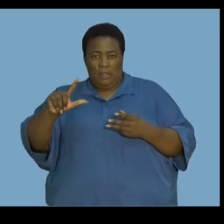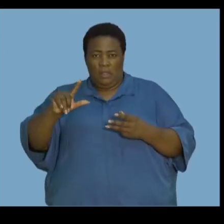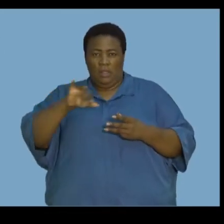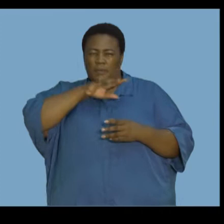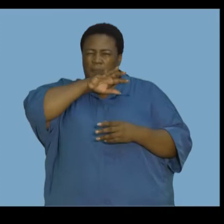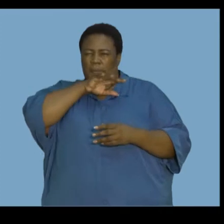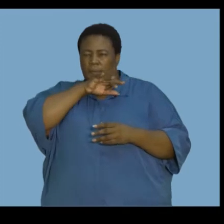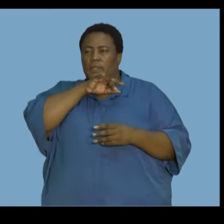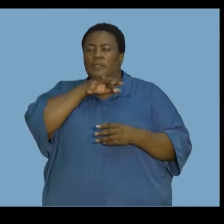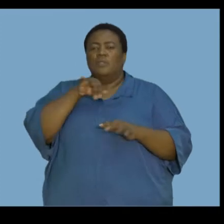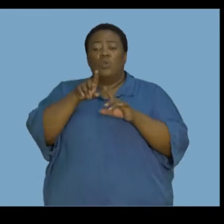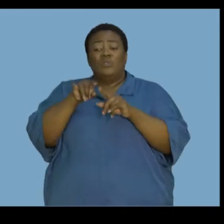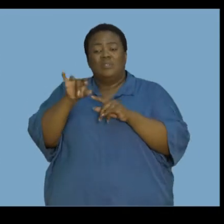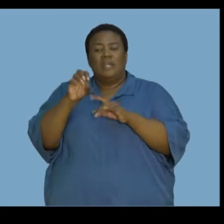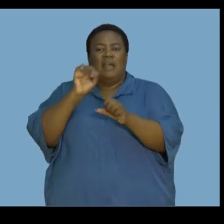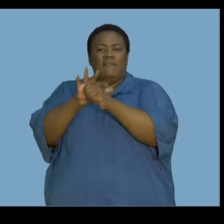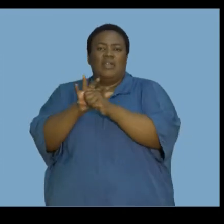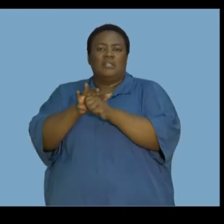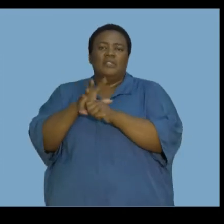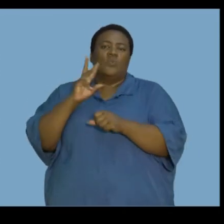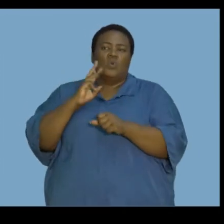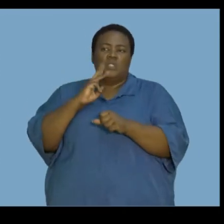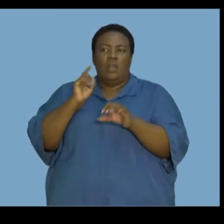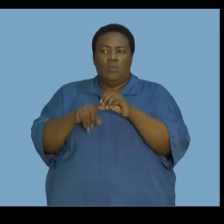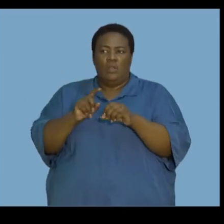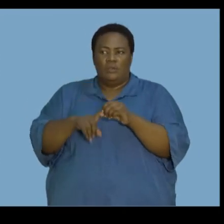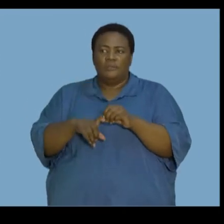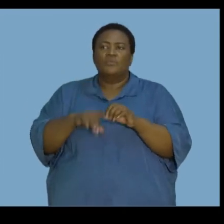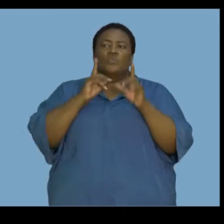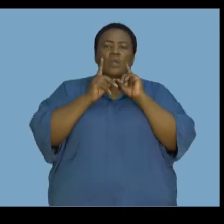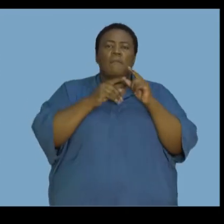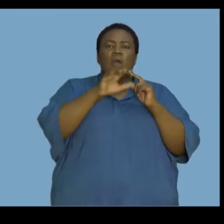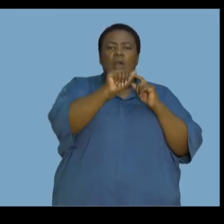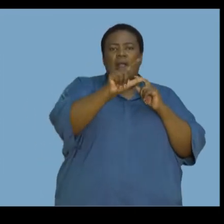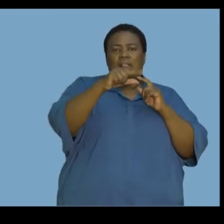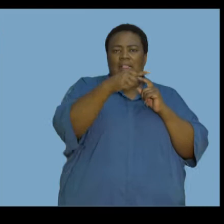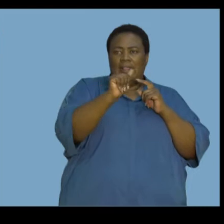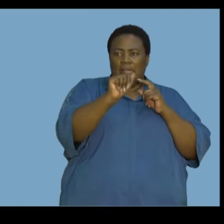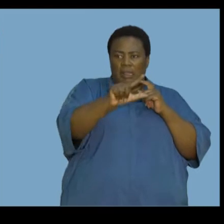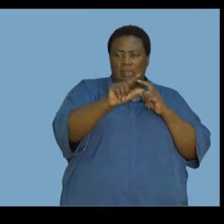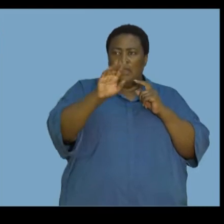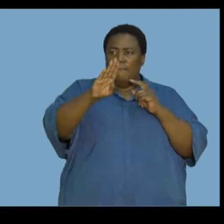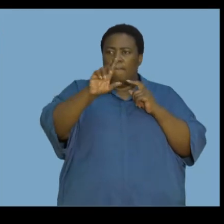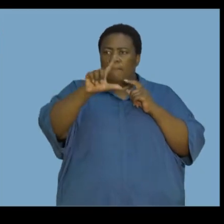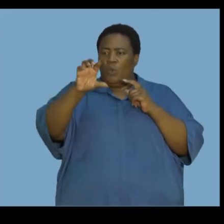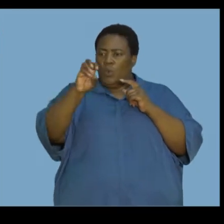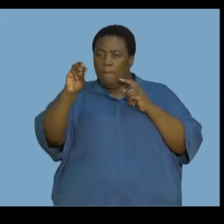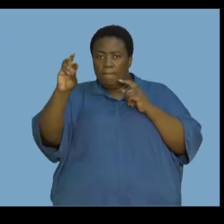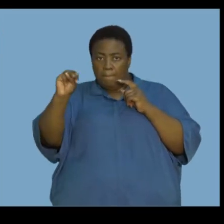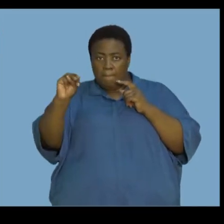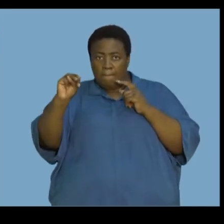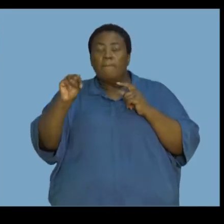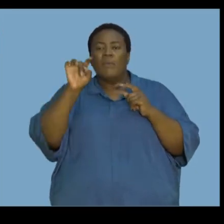kind of affecting the water quality. We're going to spend a lot of time talking about algal bloom and what that means to the water bodies,